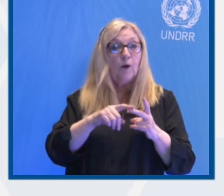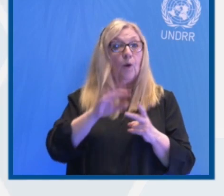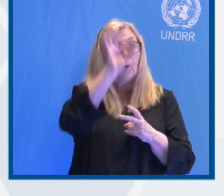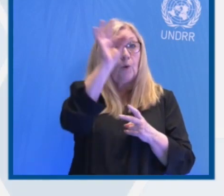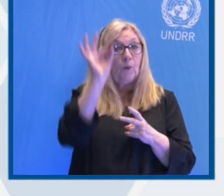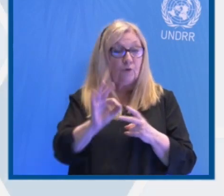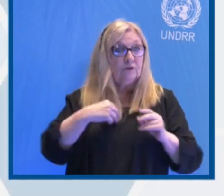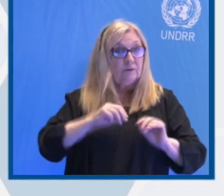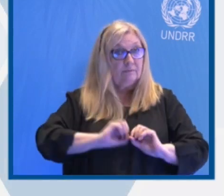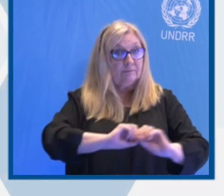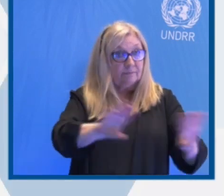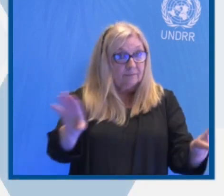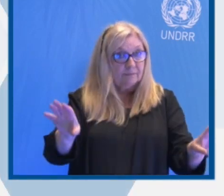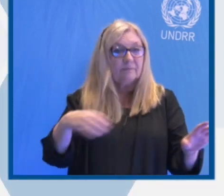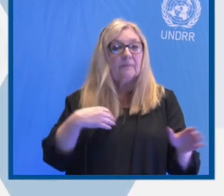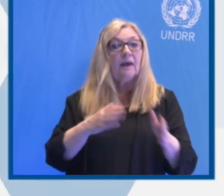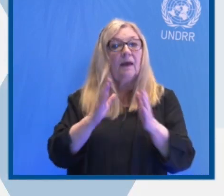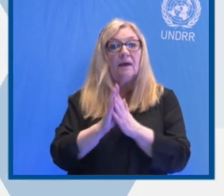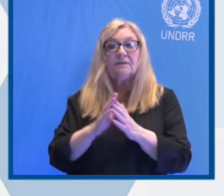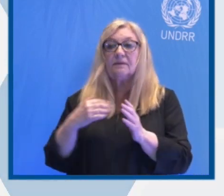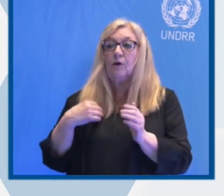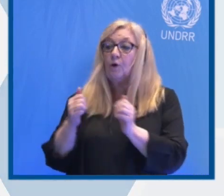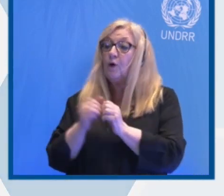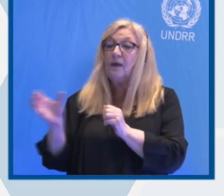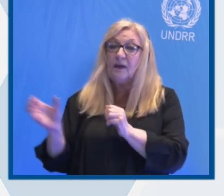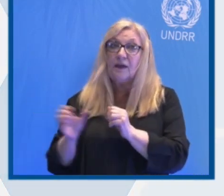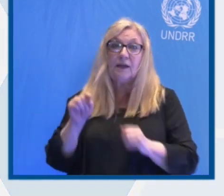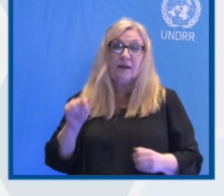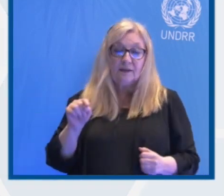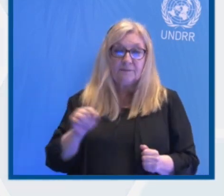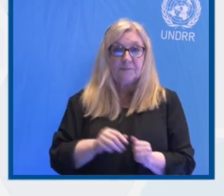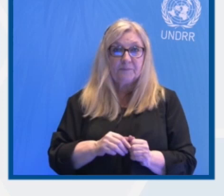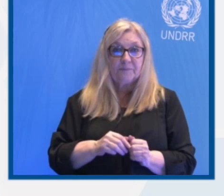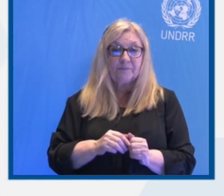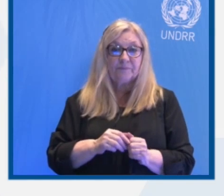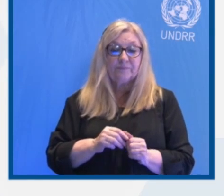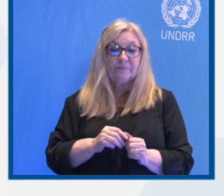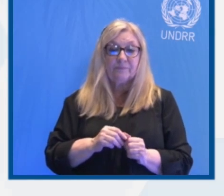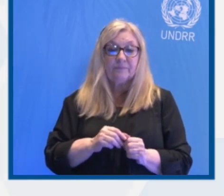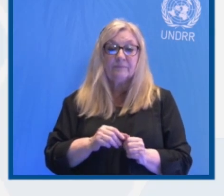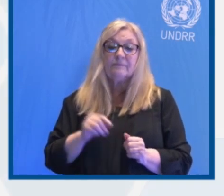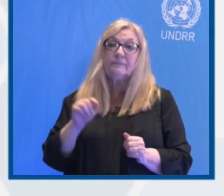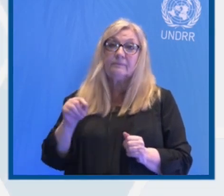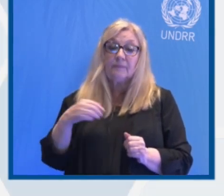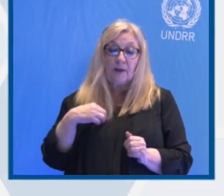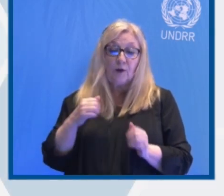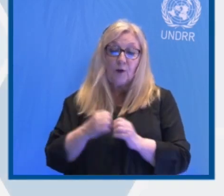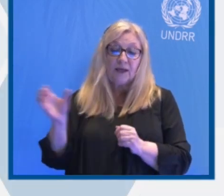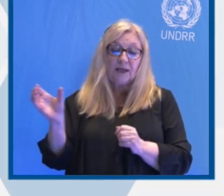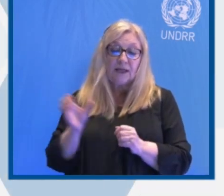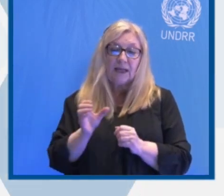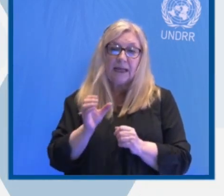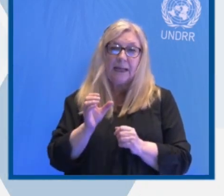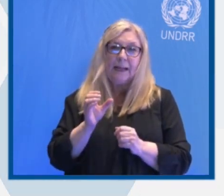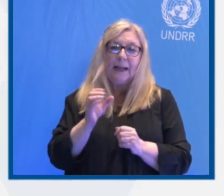will invite my colleagues in a slightly different order, where